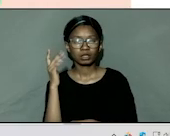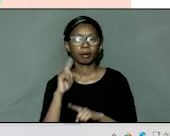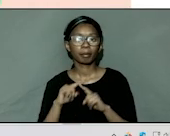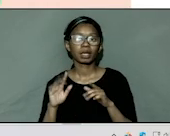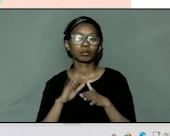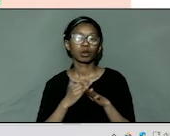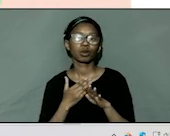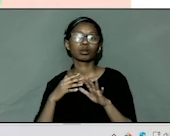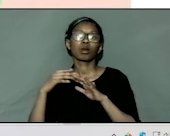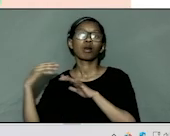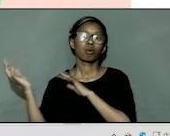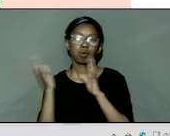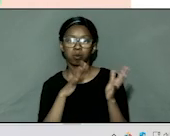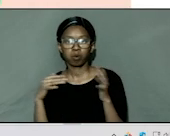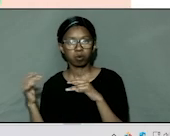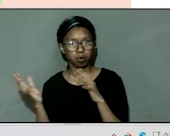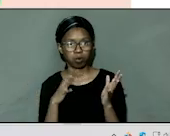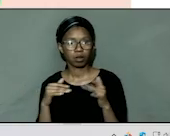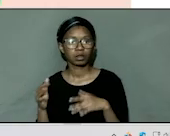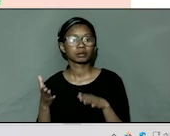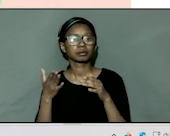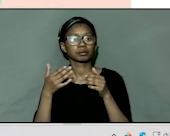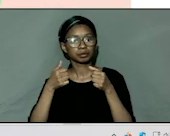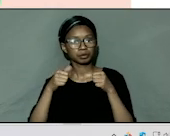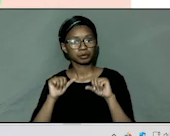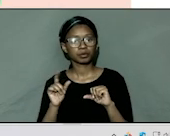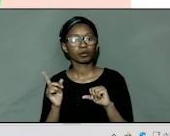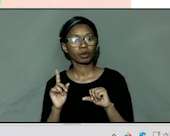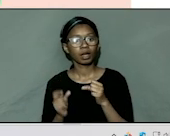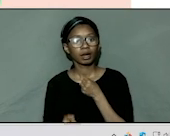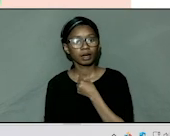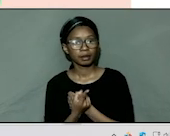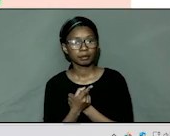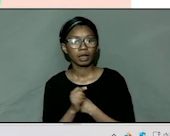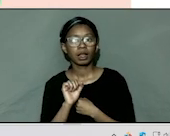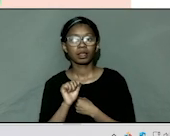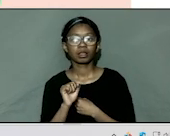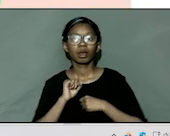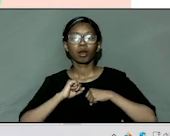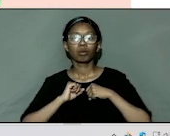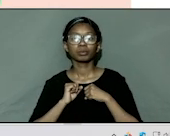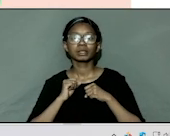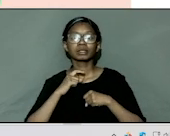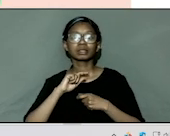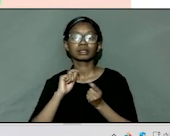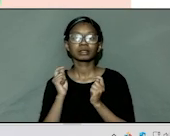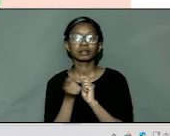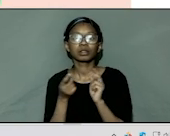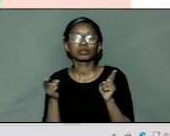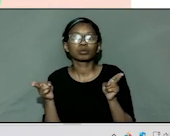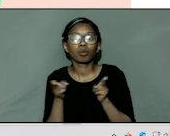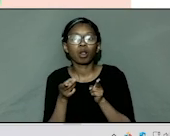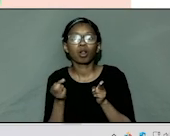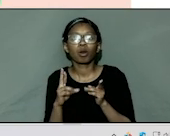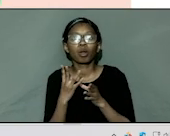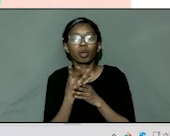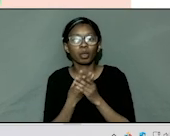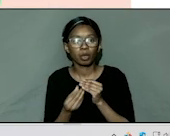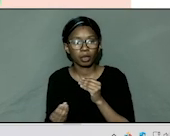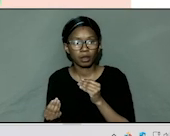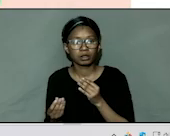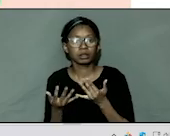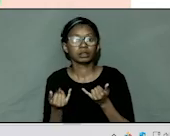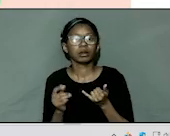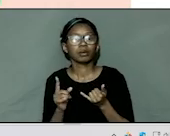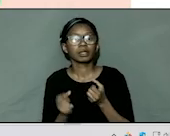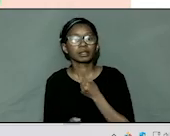result? Their wings became smaller, or it disappeared again. And then what happened to